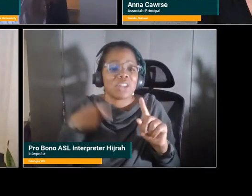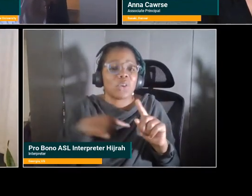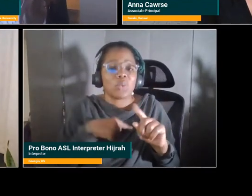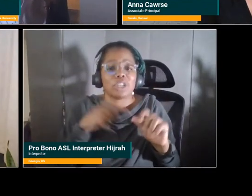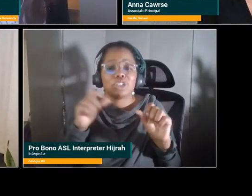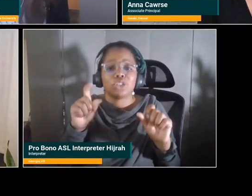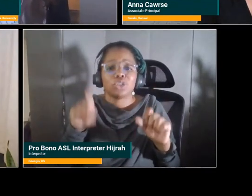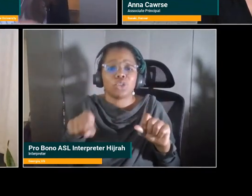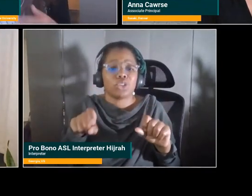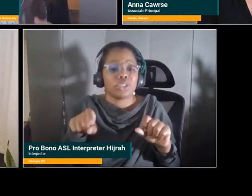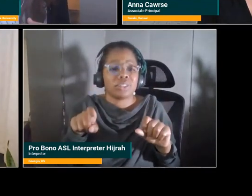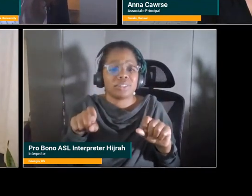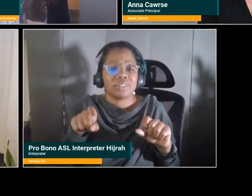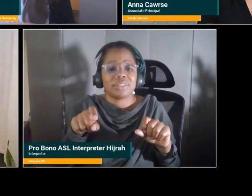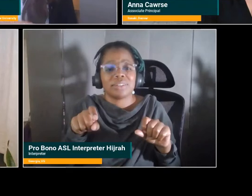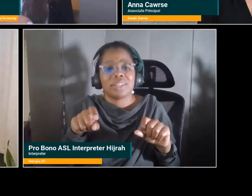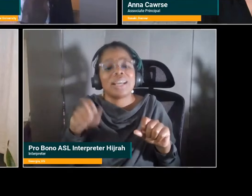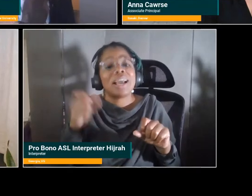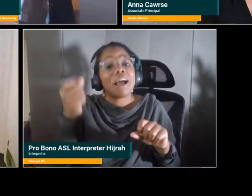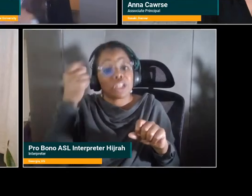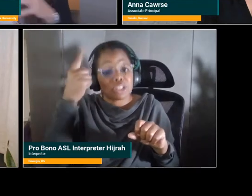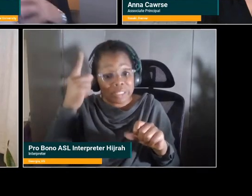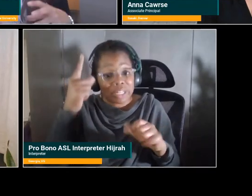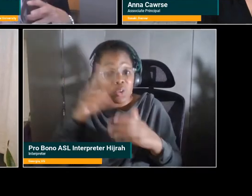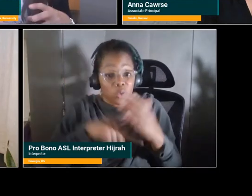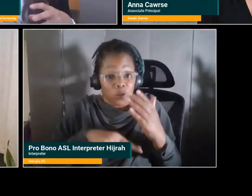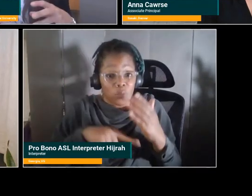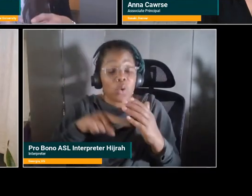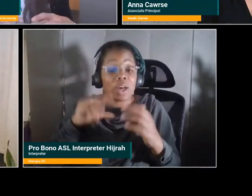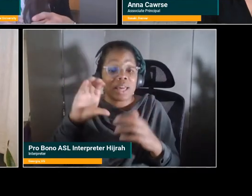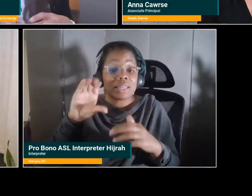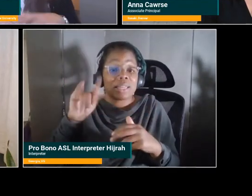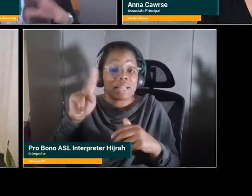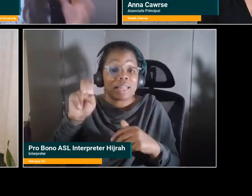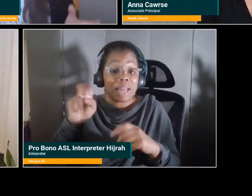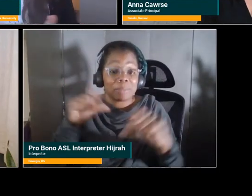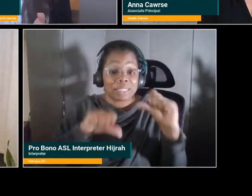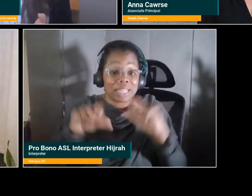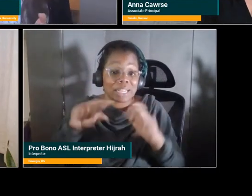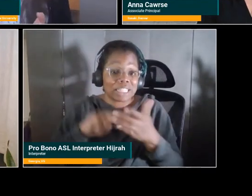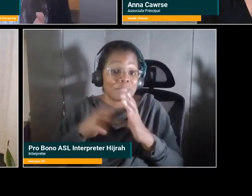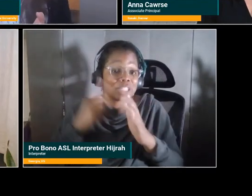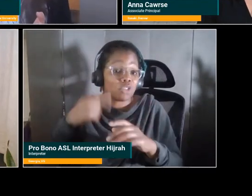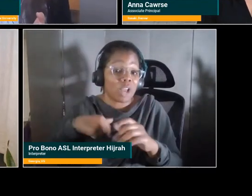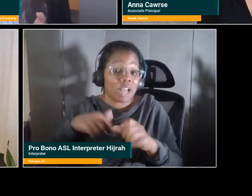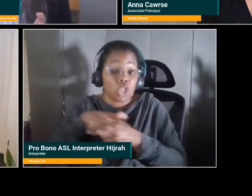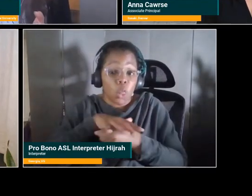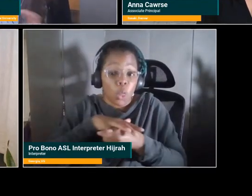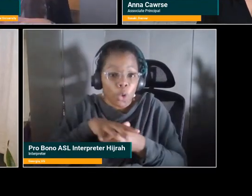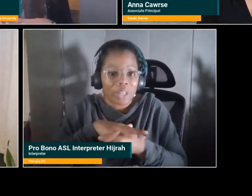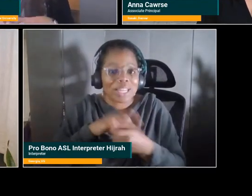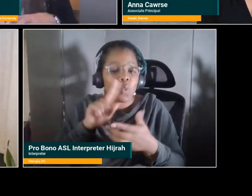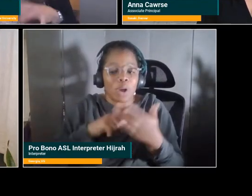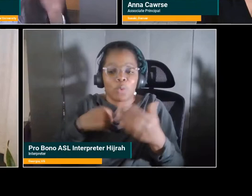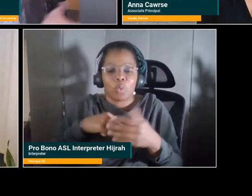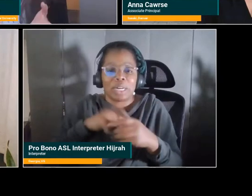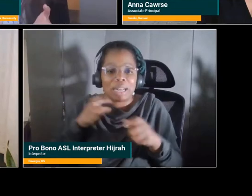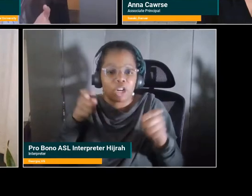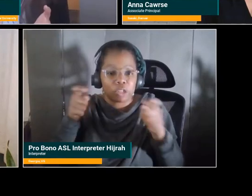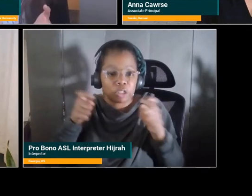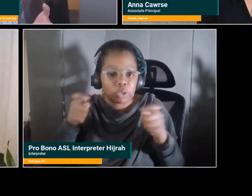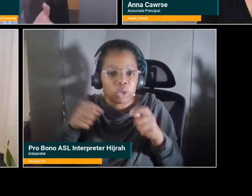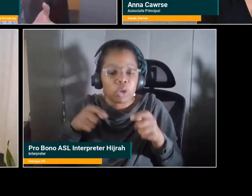know, understand what the climate science means at our local level that we have control over, that our